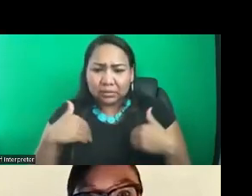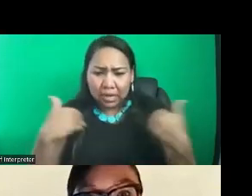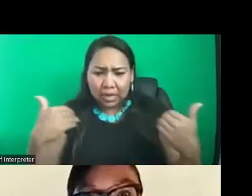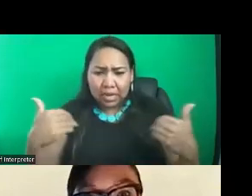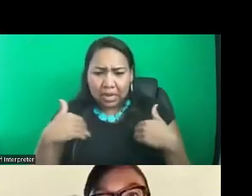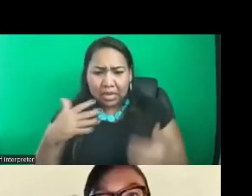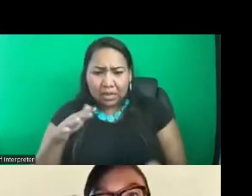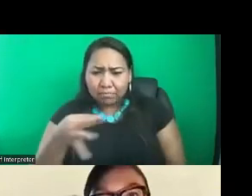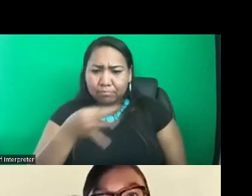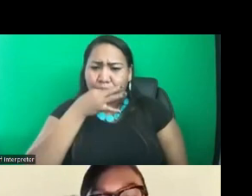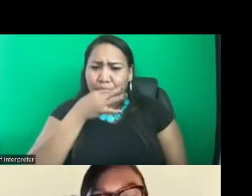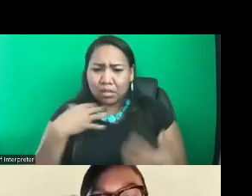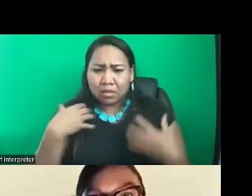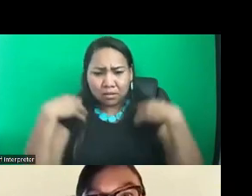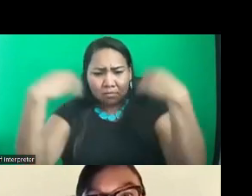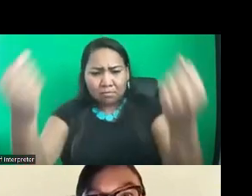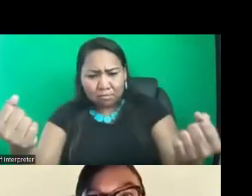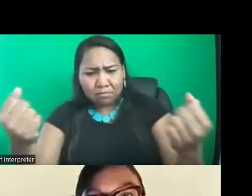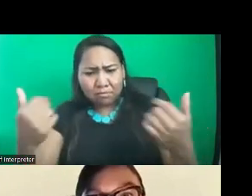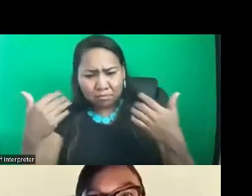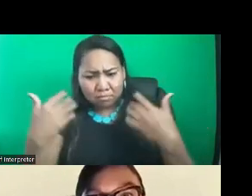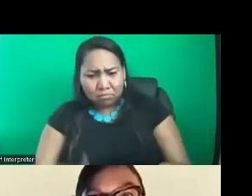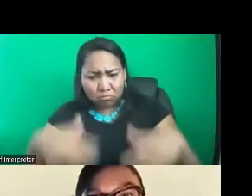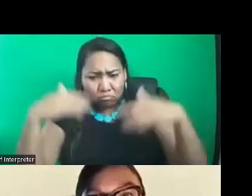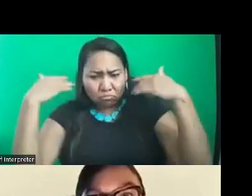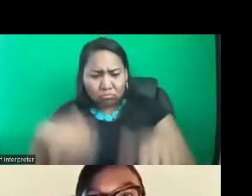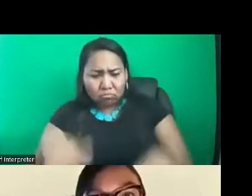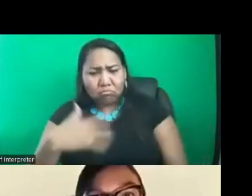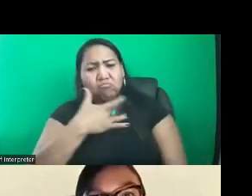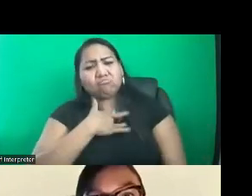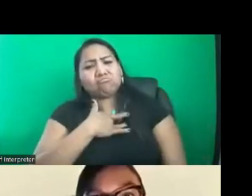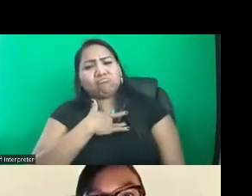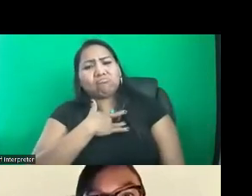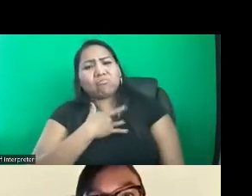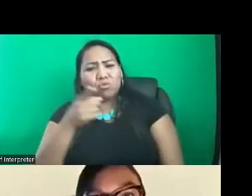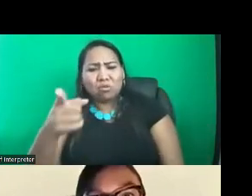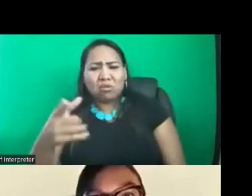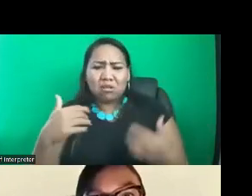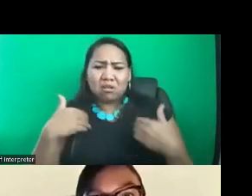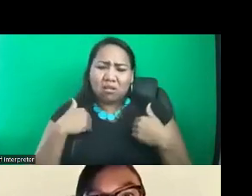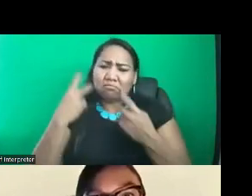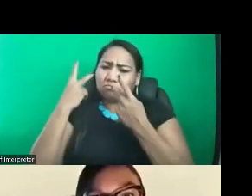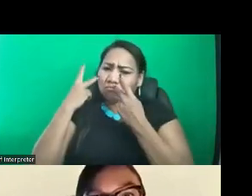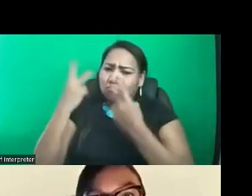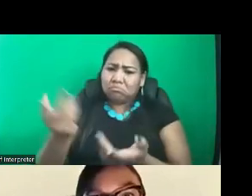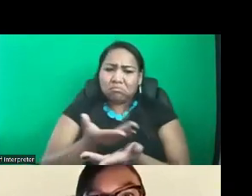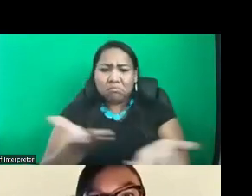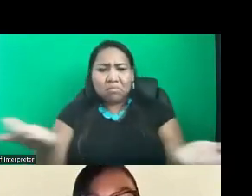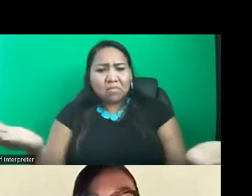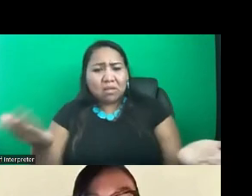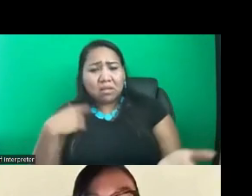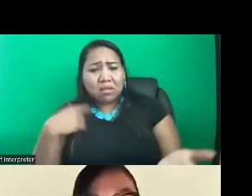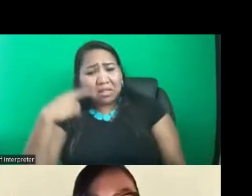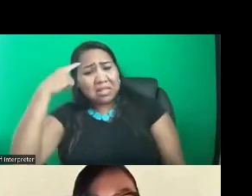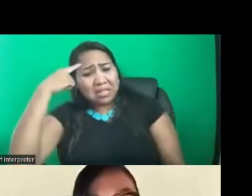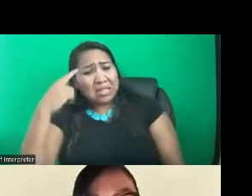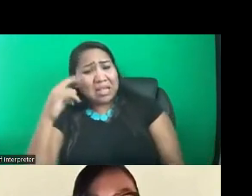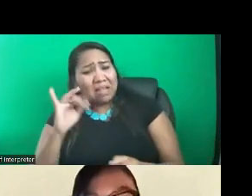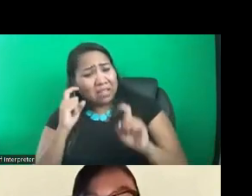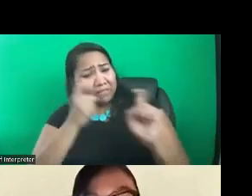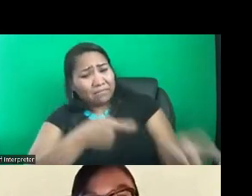heart heavy that they do see it. I imagine that giving them a voice and a way to talk about it is life-changing for